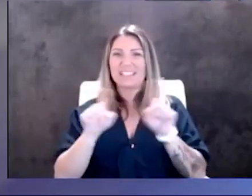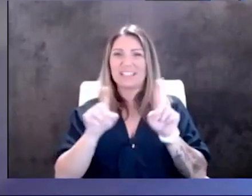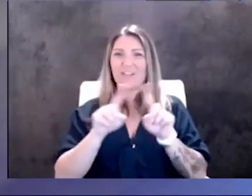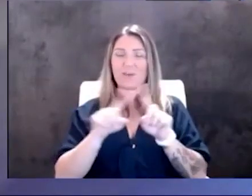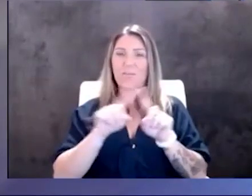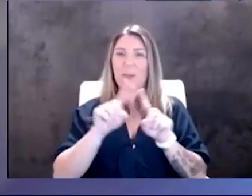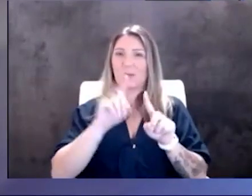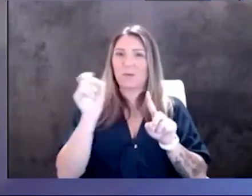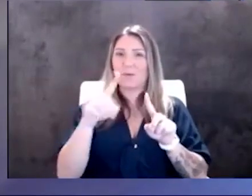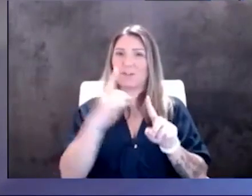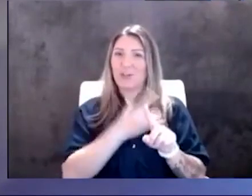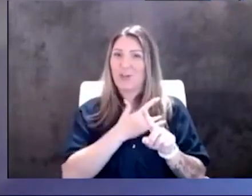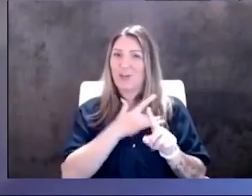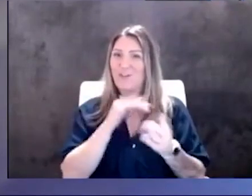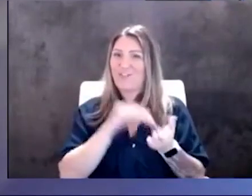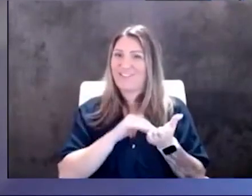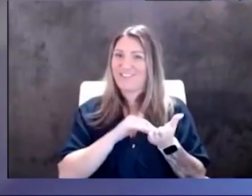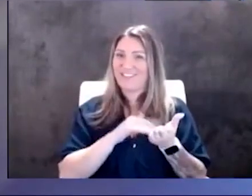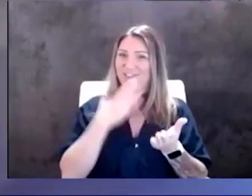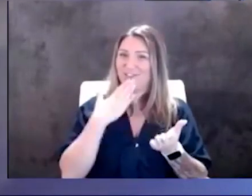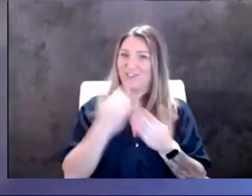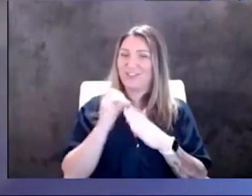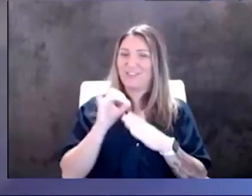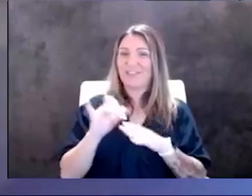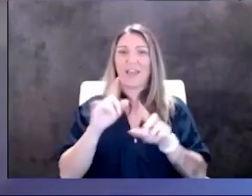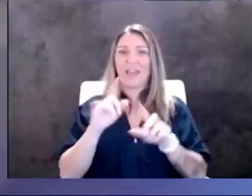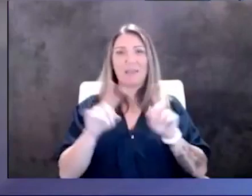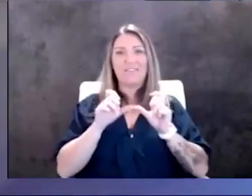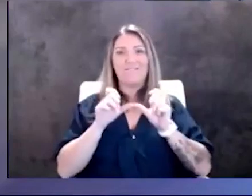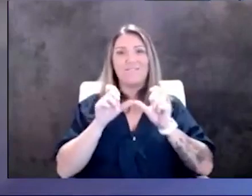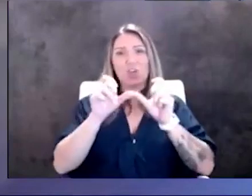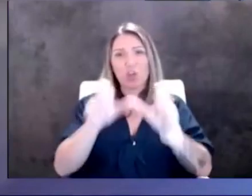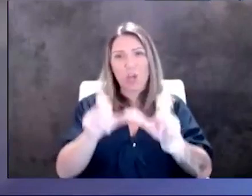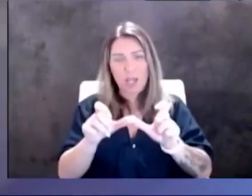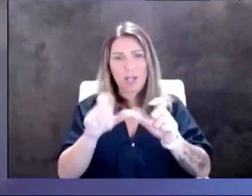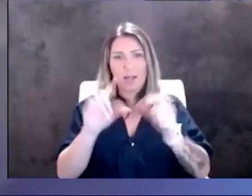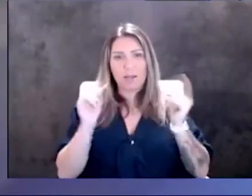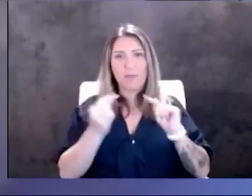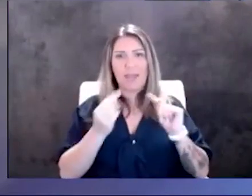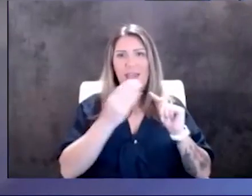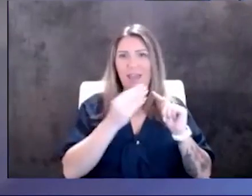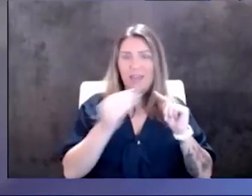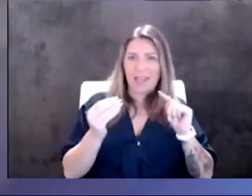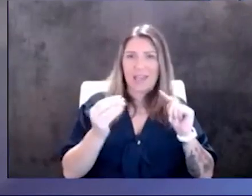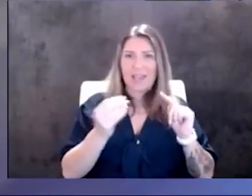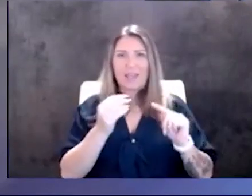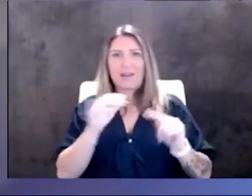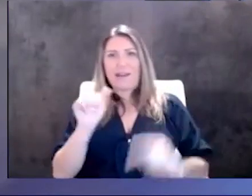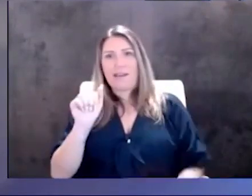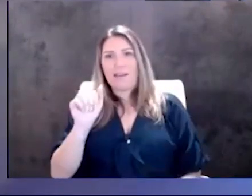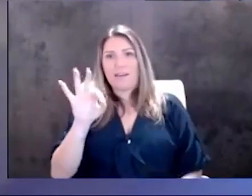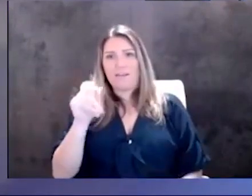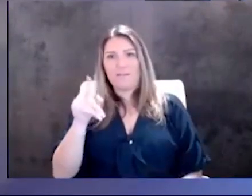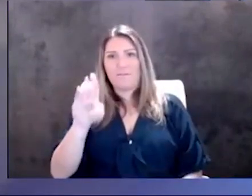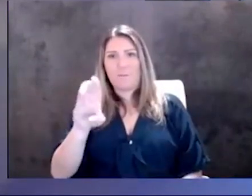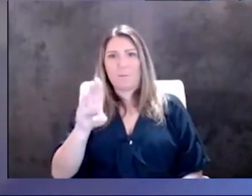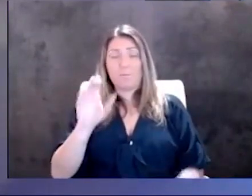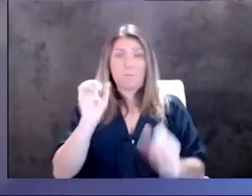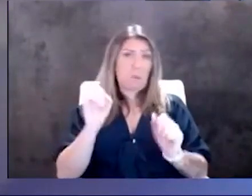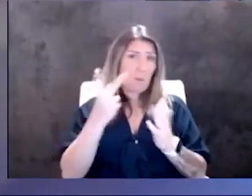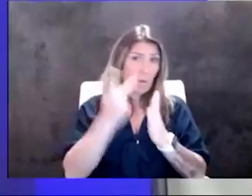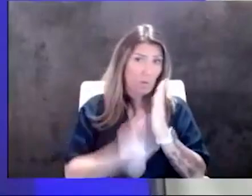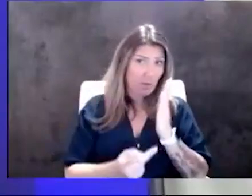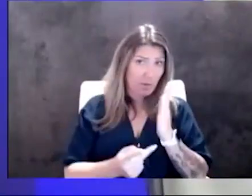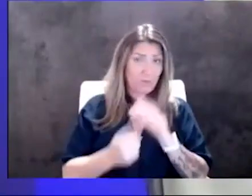colleagues. Okay. They're really good at that. But if you had chronic pain in AFib, you could still do it. There's no interference with that part. No, so you you cannot. could have both? So it's a